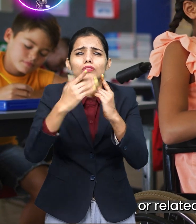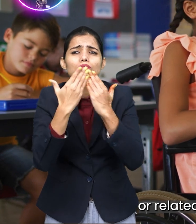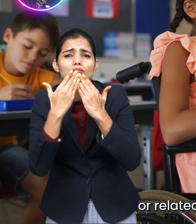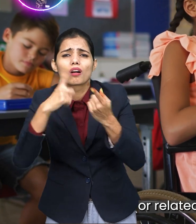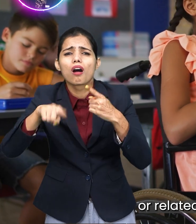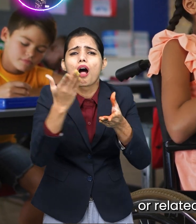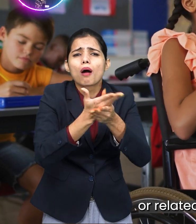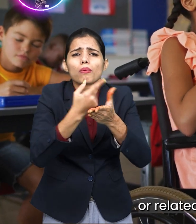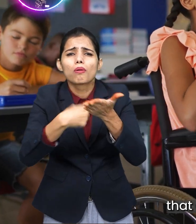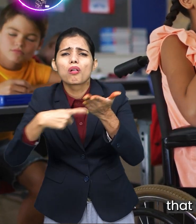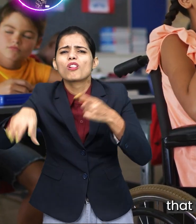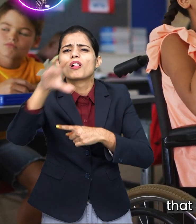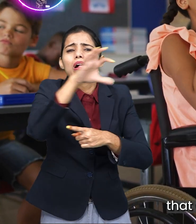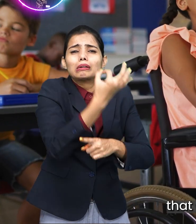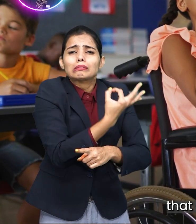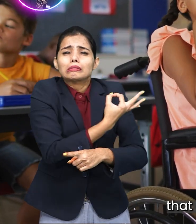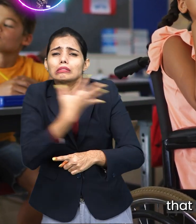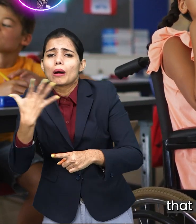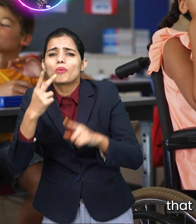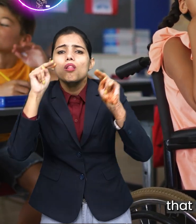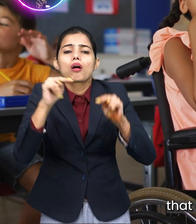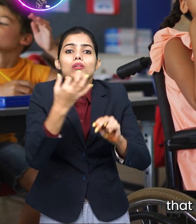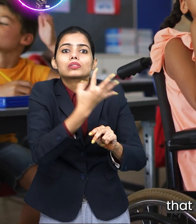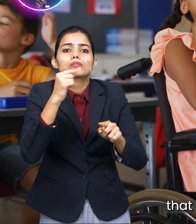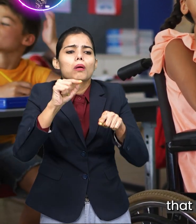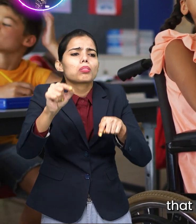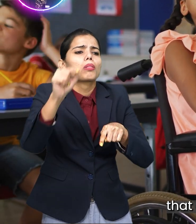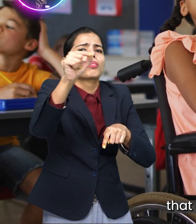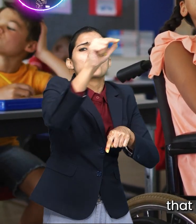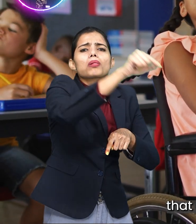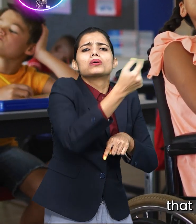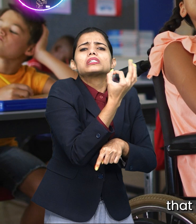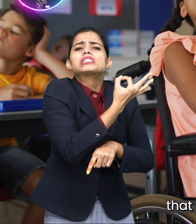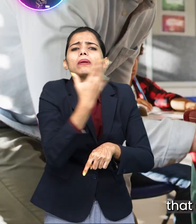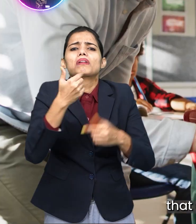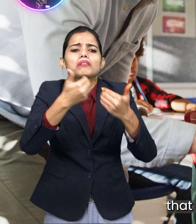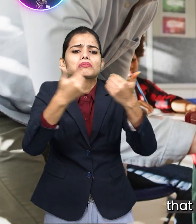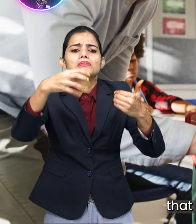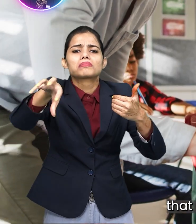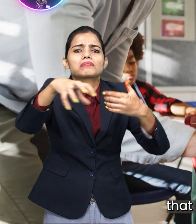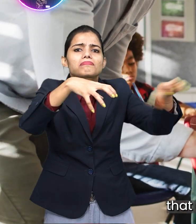in special schools that are strictly segregated.